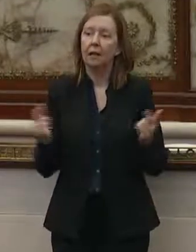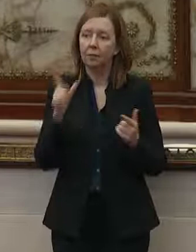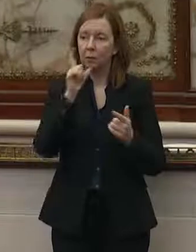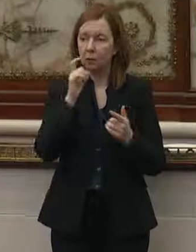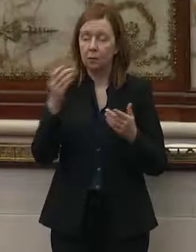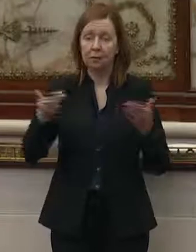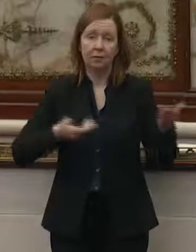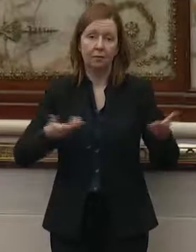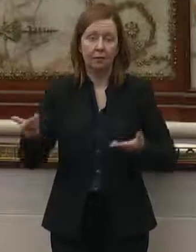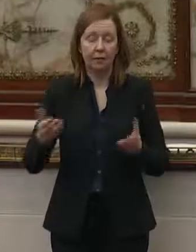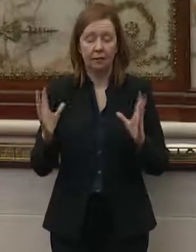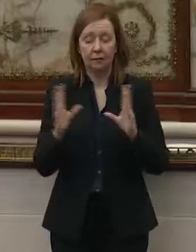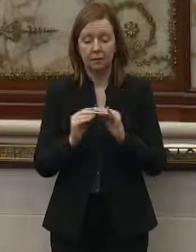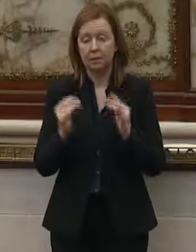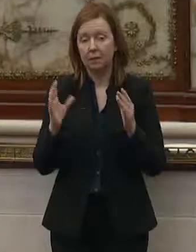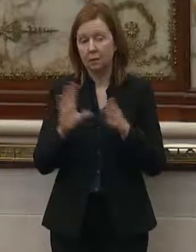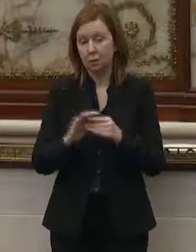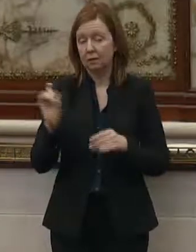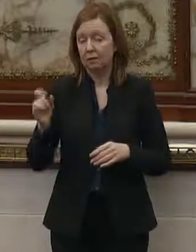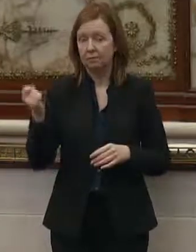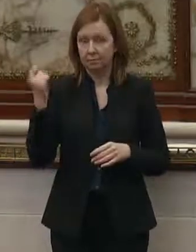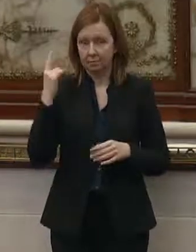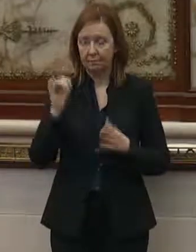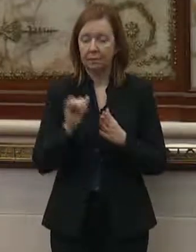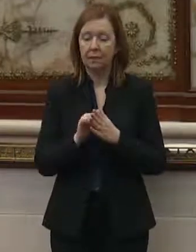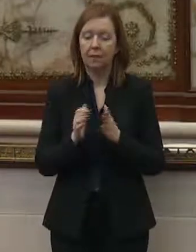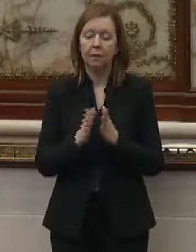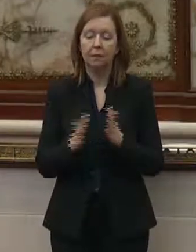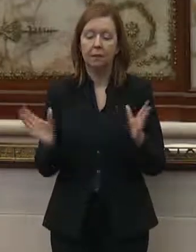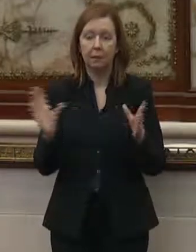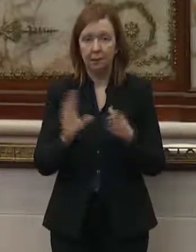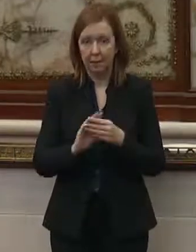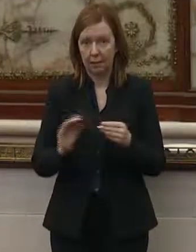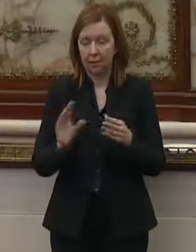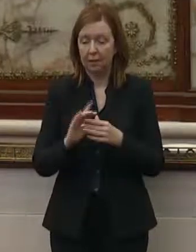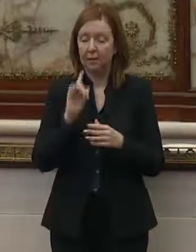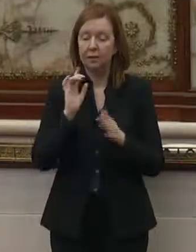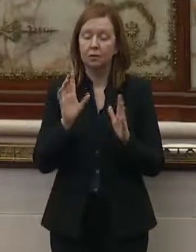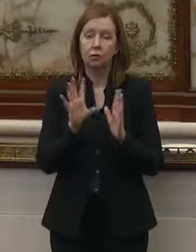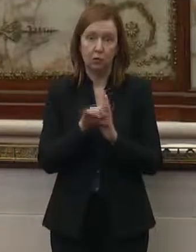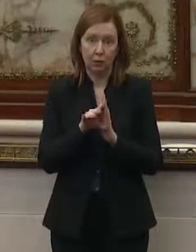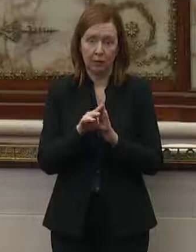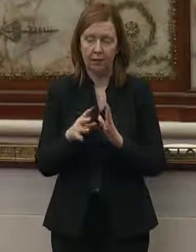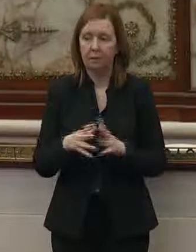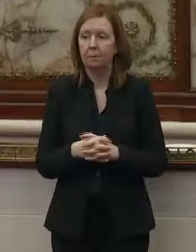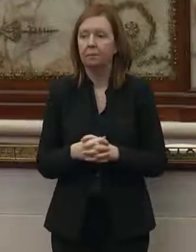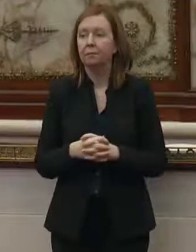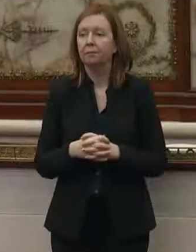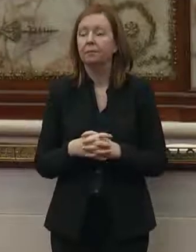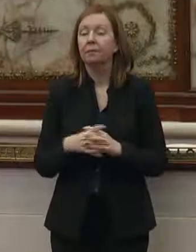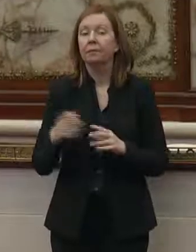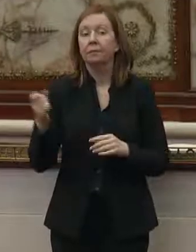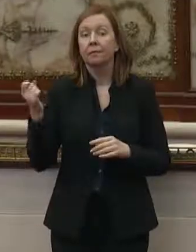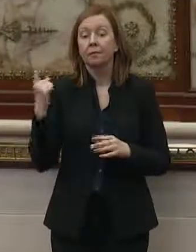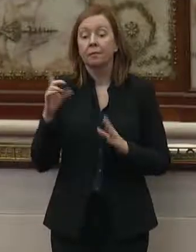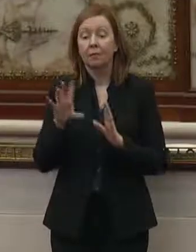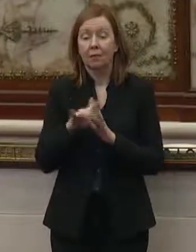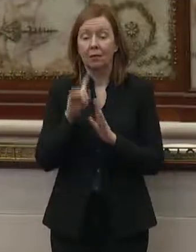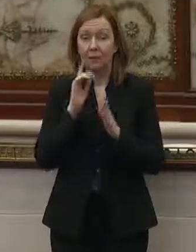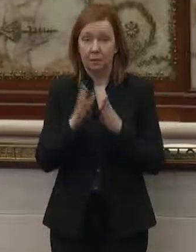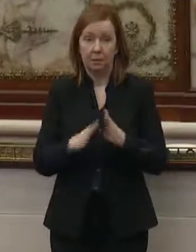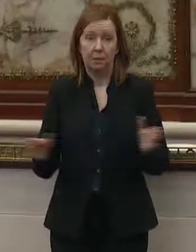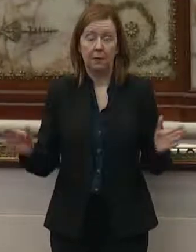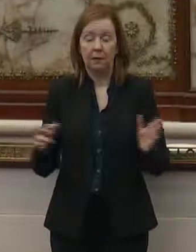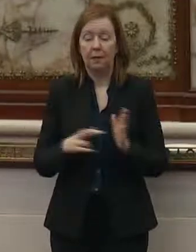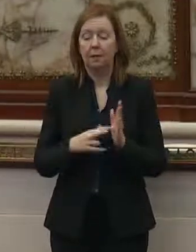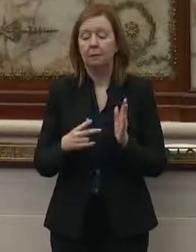has been invited to the meeting to testify should be aware that this public hearing is being recorded. Because the hearing is public,